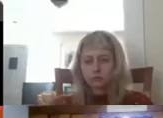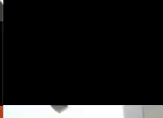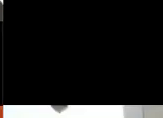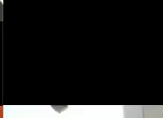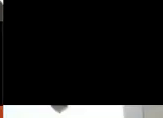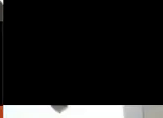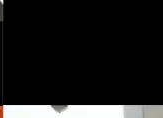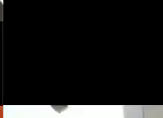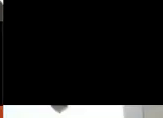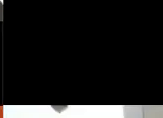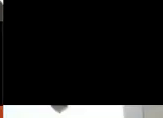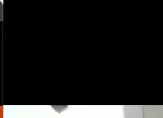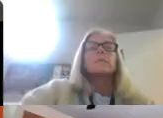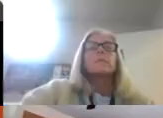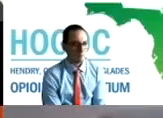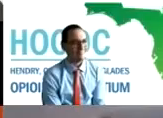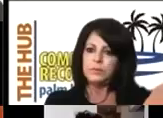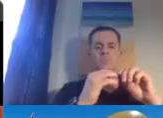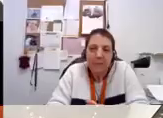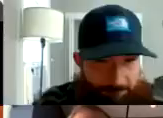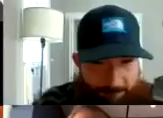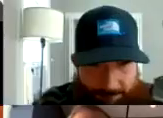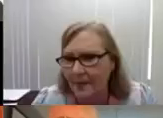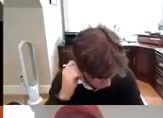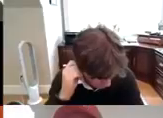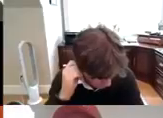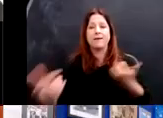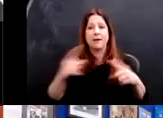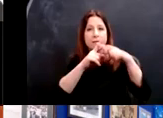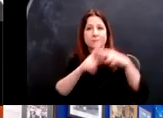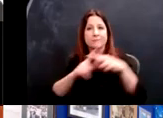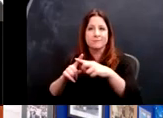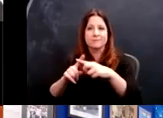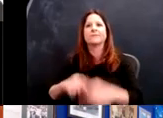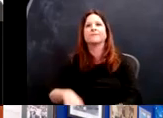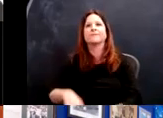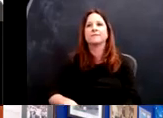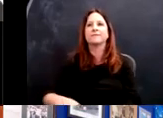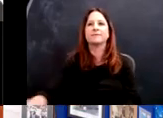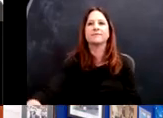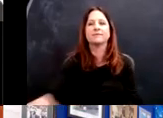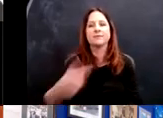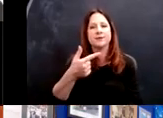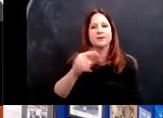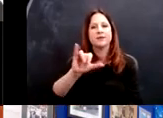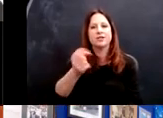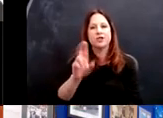Hello. Hi. Hi. Sorry it took me so long. No worries. Yeah, so